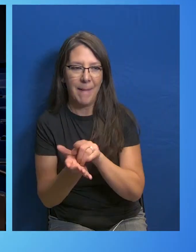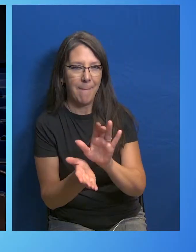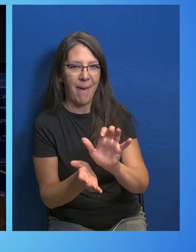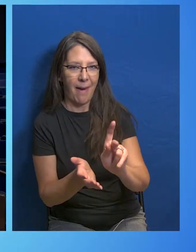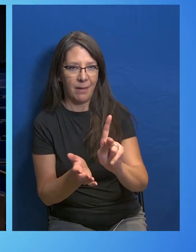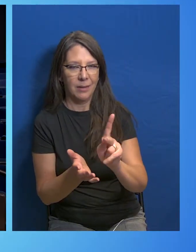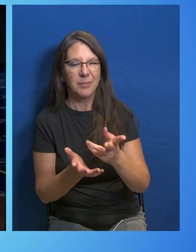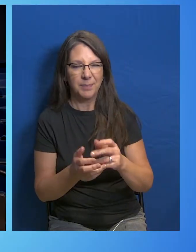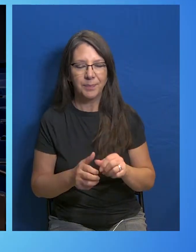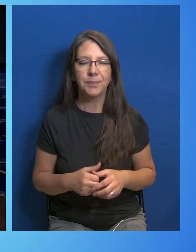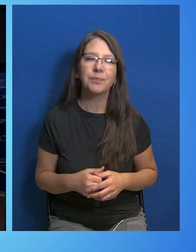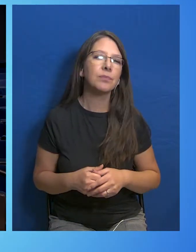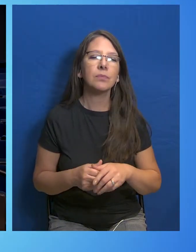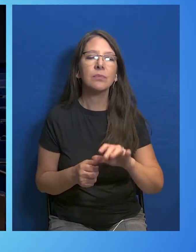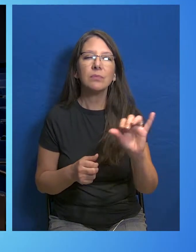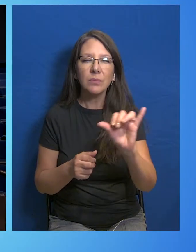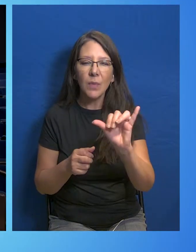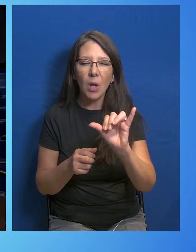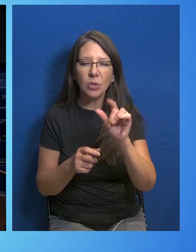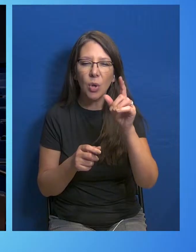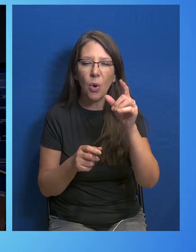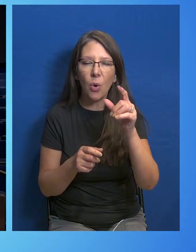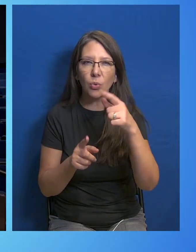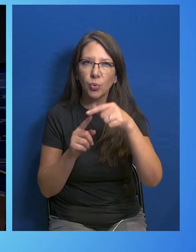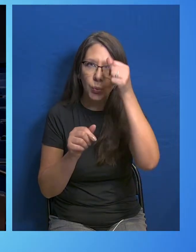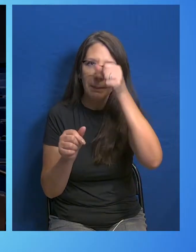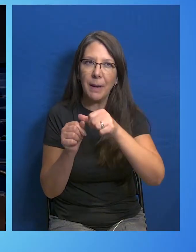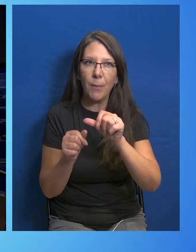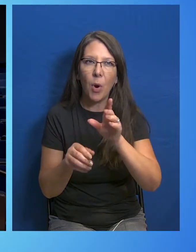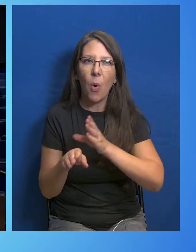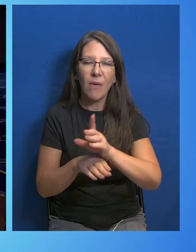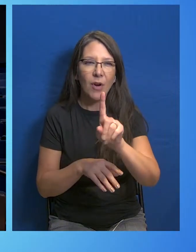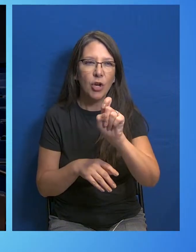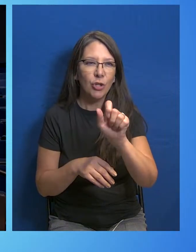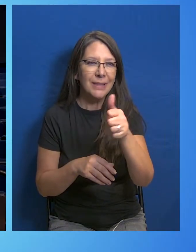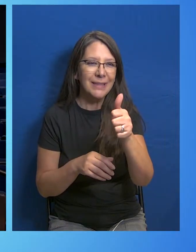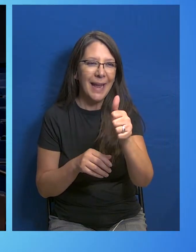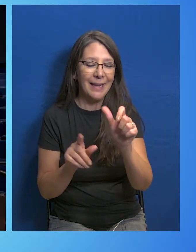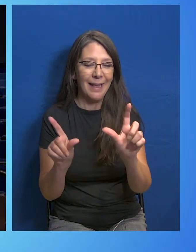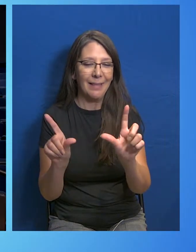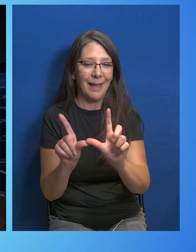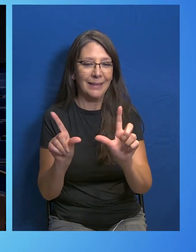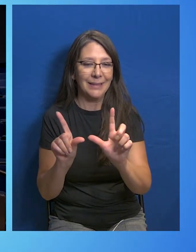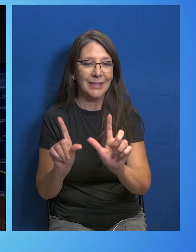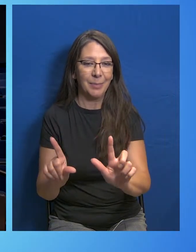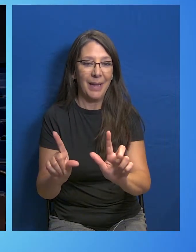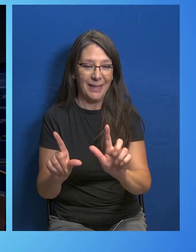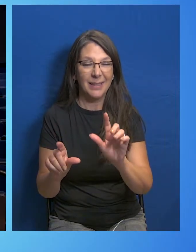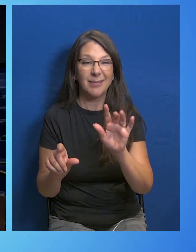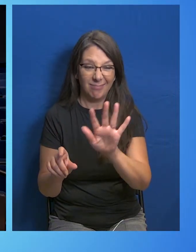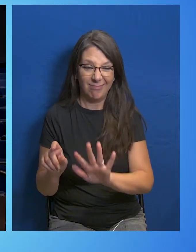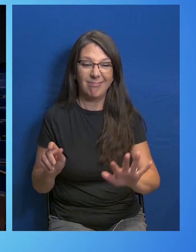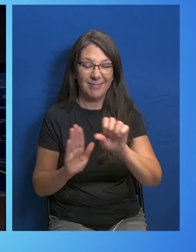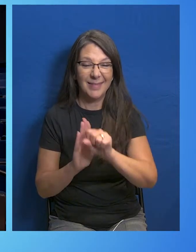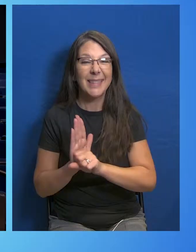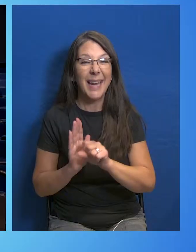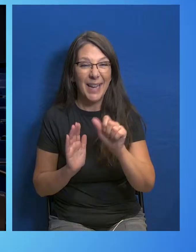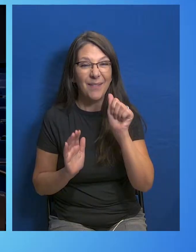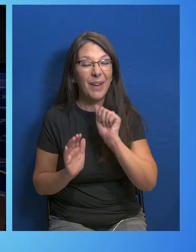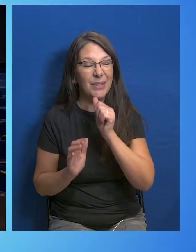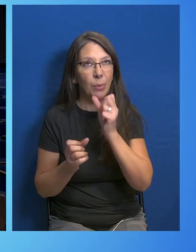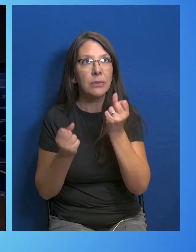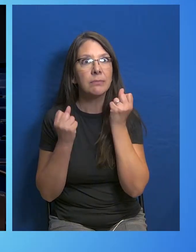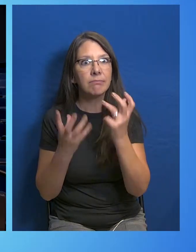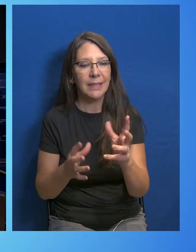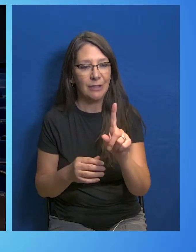the other thing to keep in mind is right now there's over 110 special license plates in the state of Arizona. There's a lot of them out